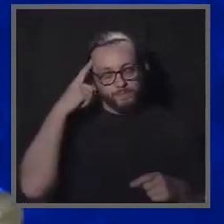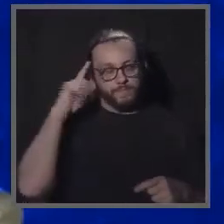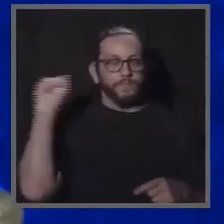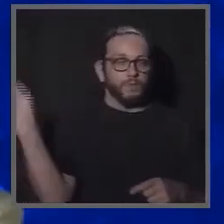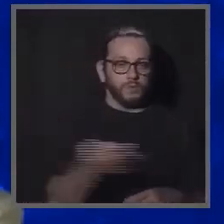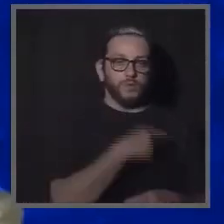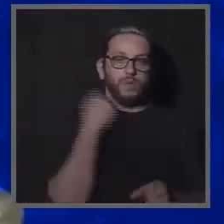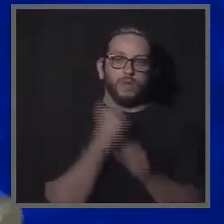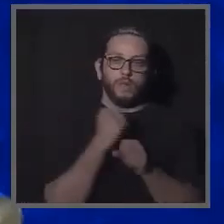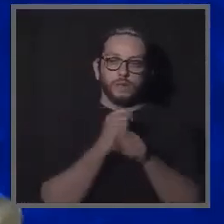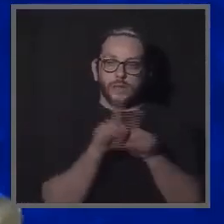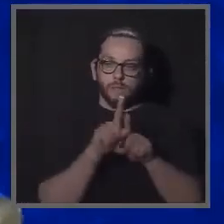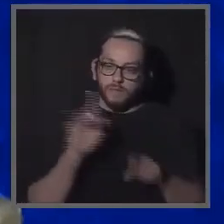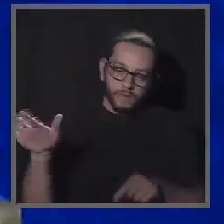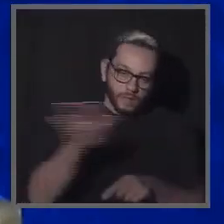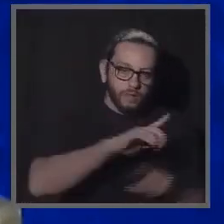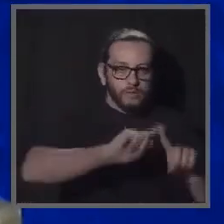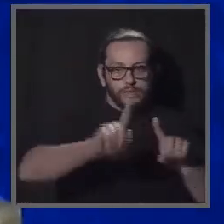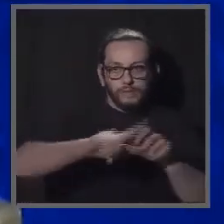fields and